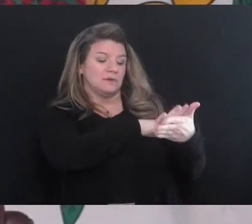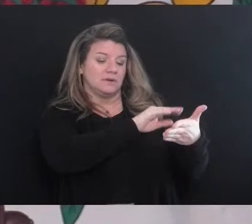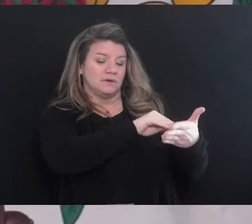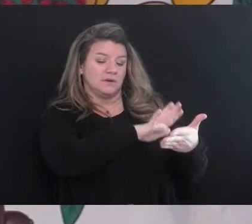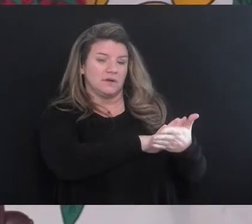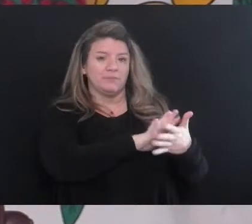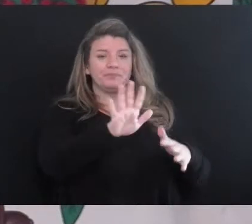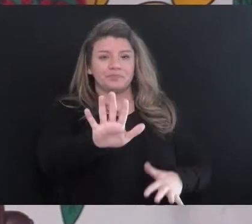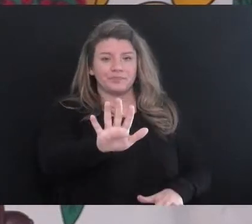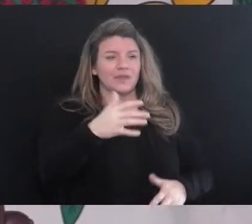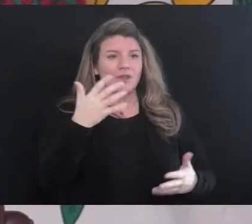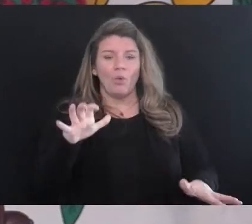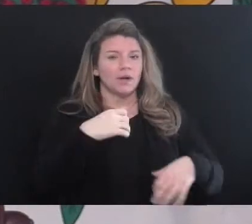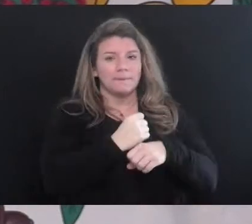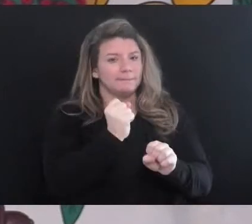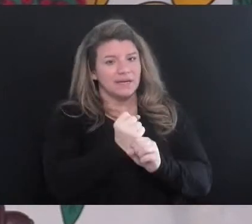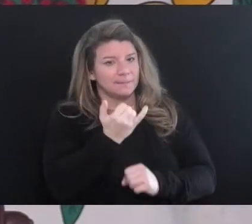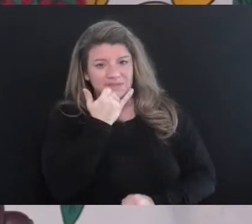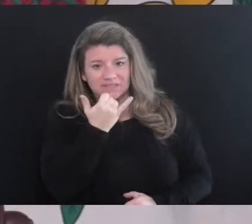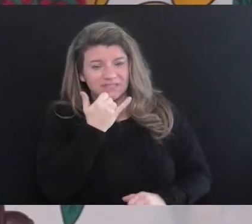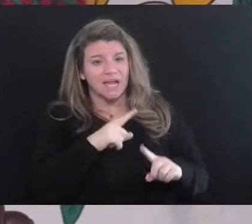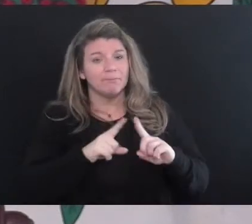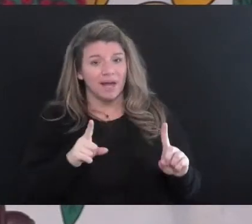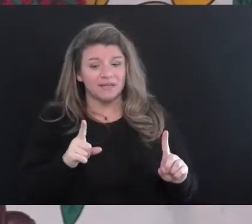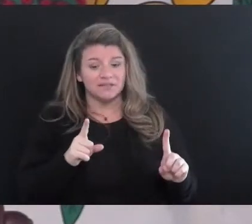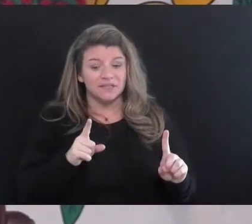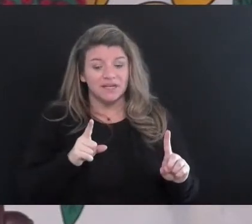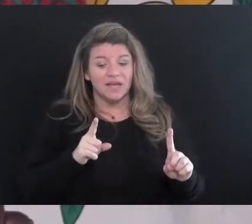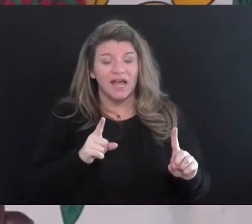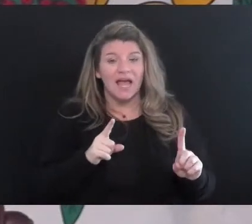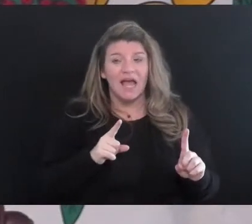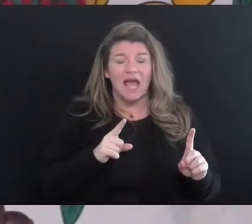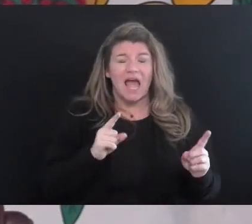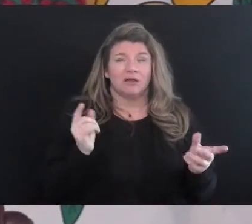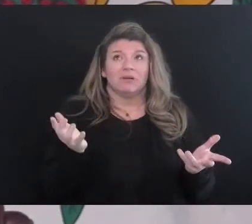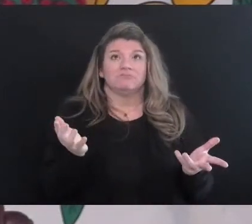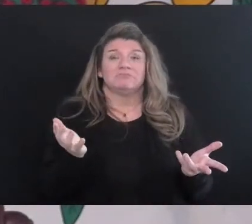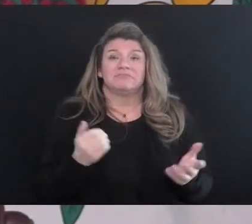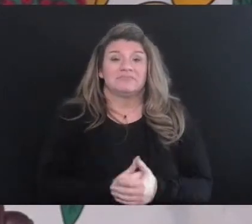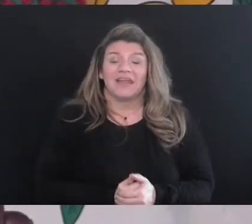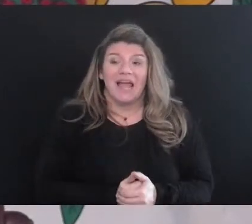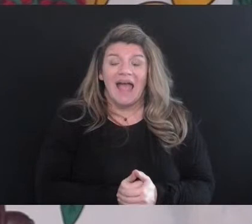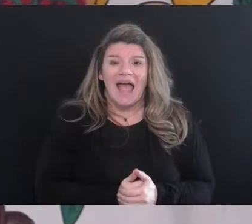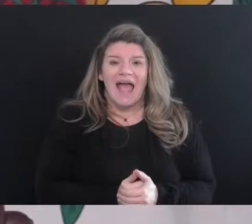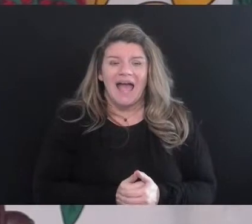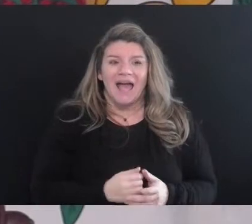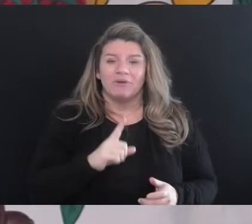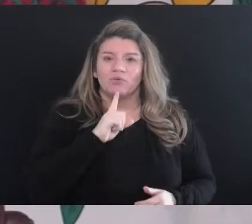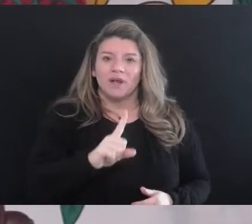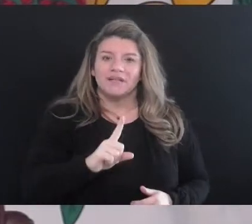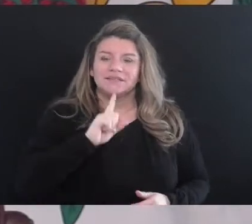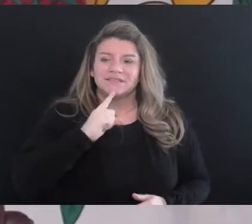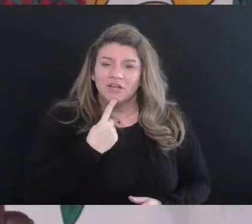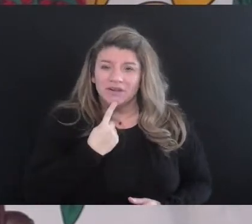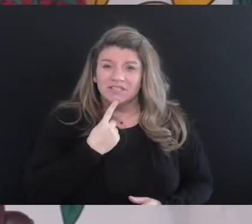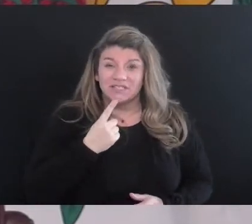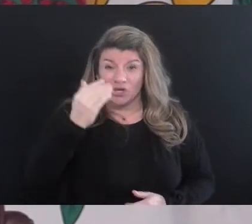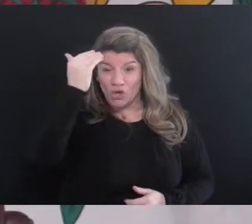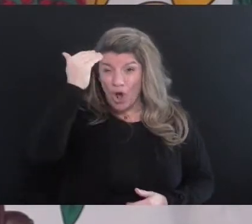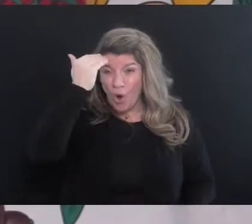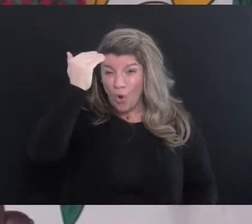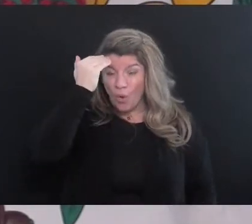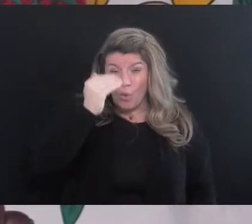miss this a little bit, but I think, I don't know how profound it could possibly be to think that 1 out of